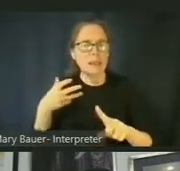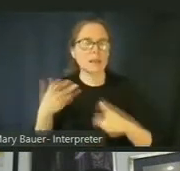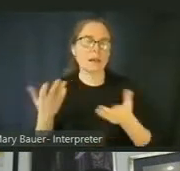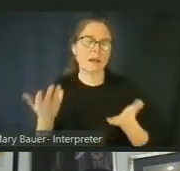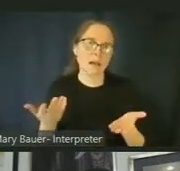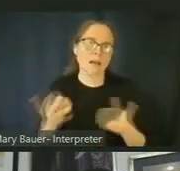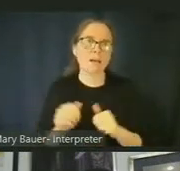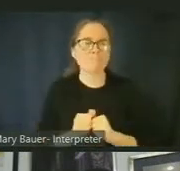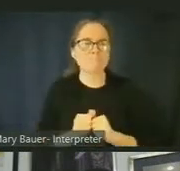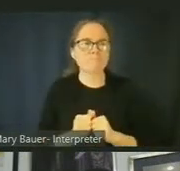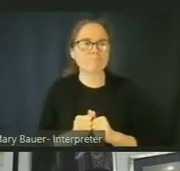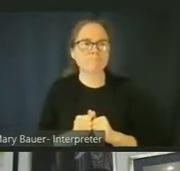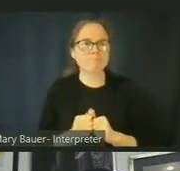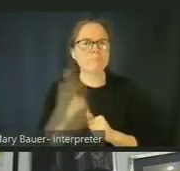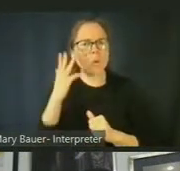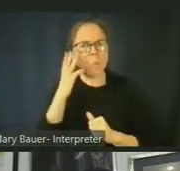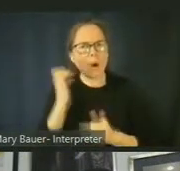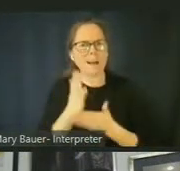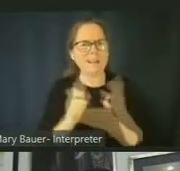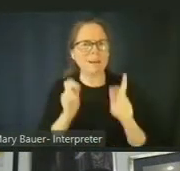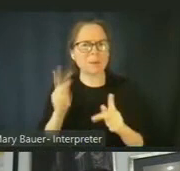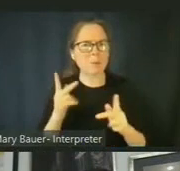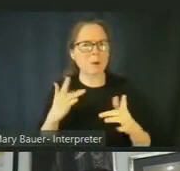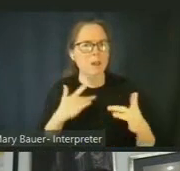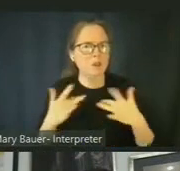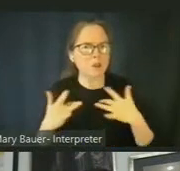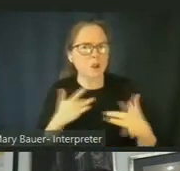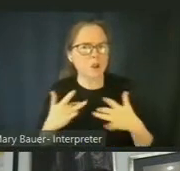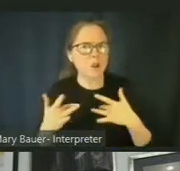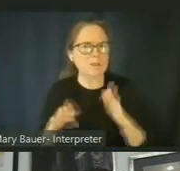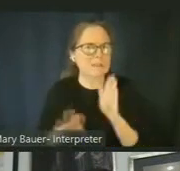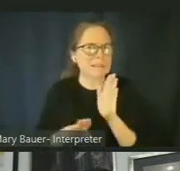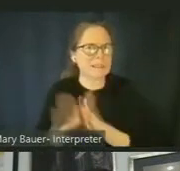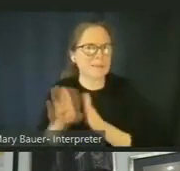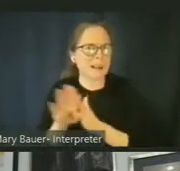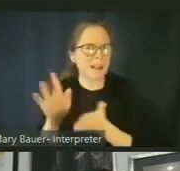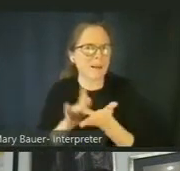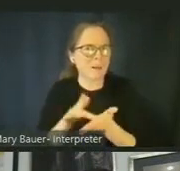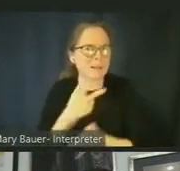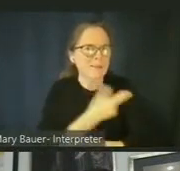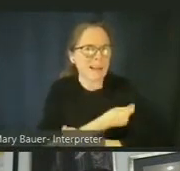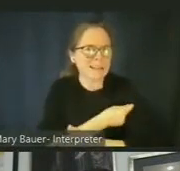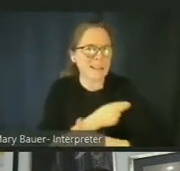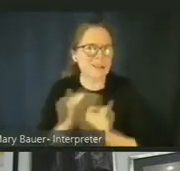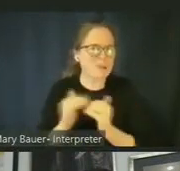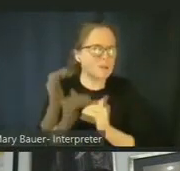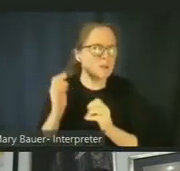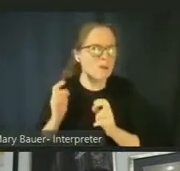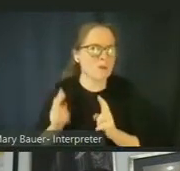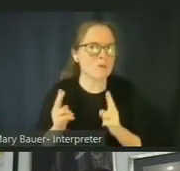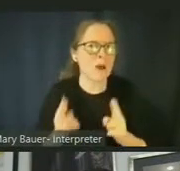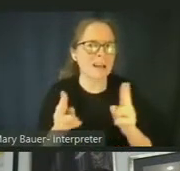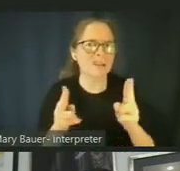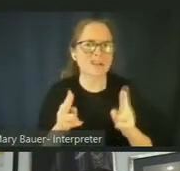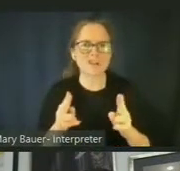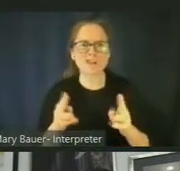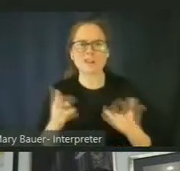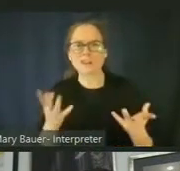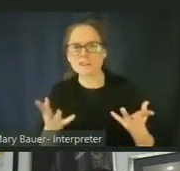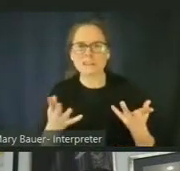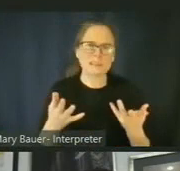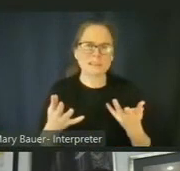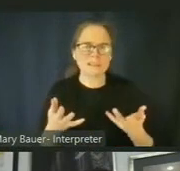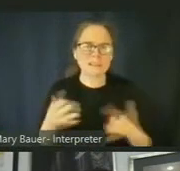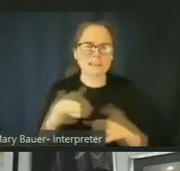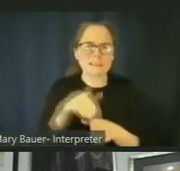the worry about the vaccine being rushed and that relationship to this slide right here, where we see that